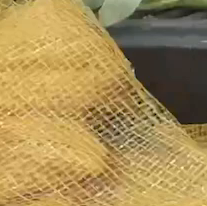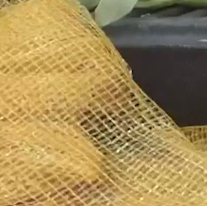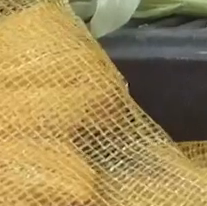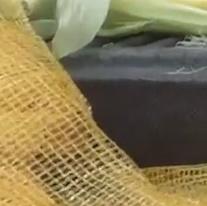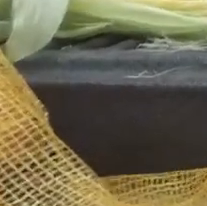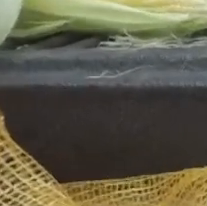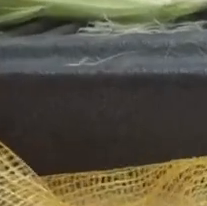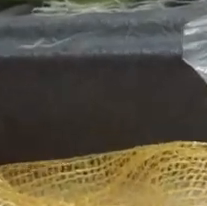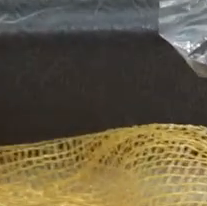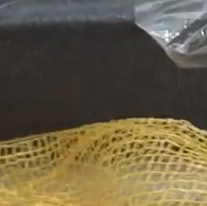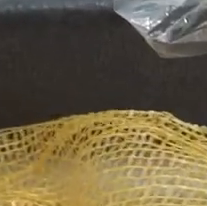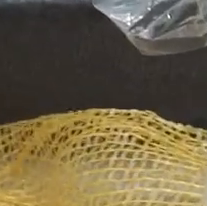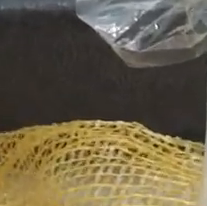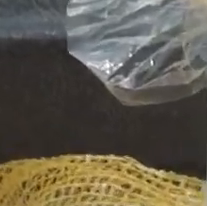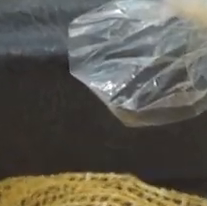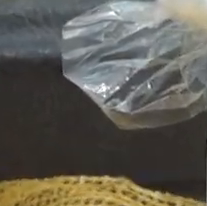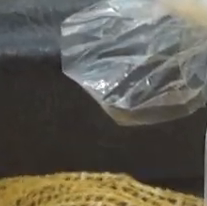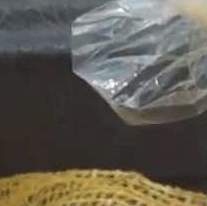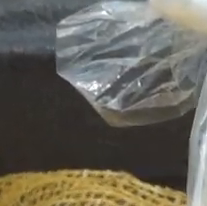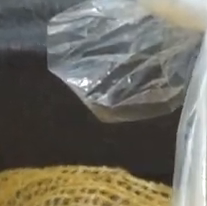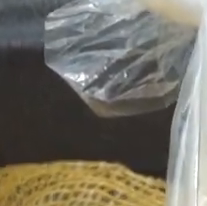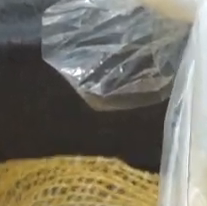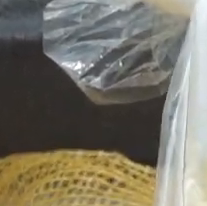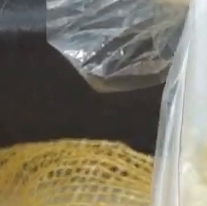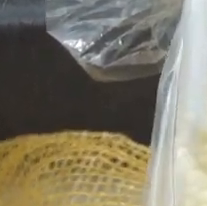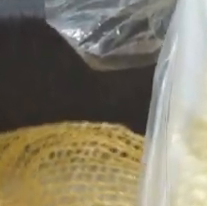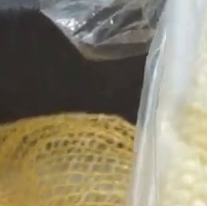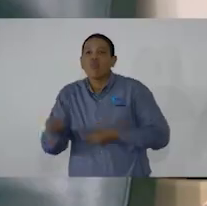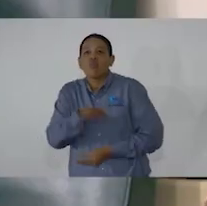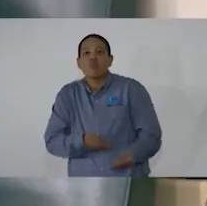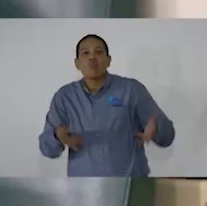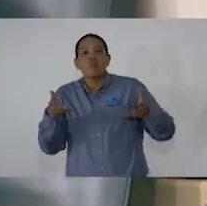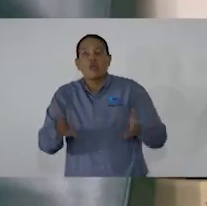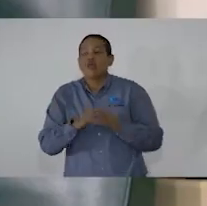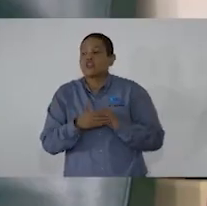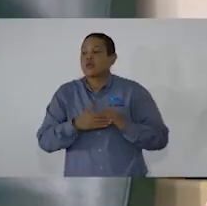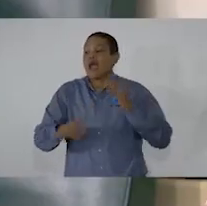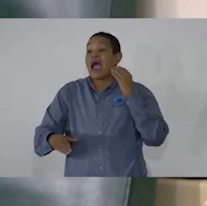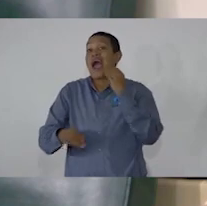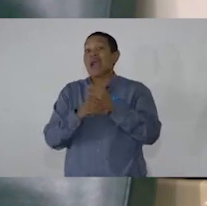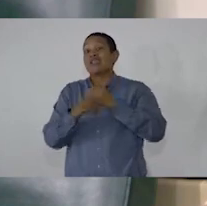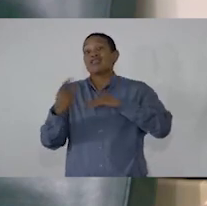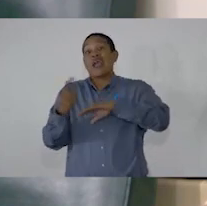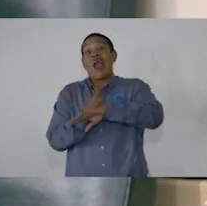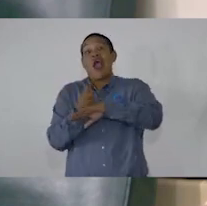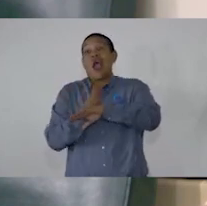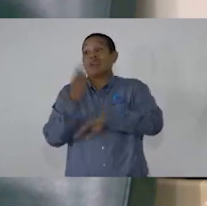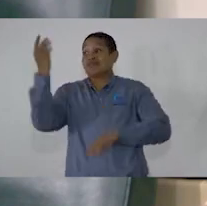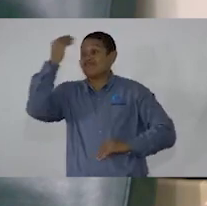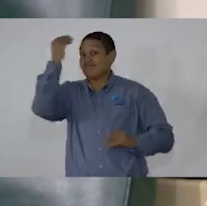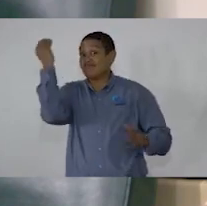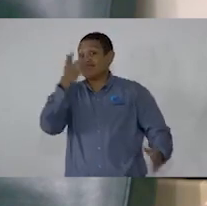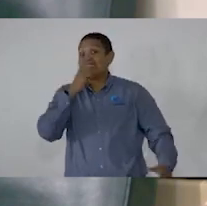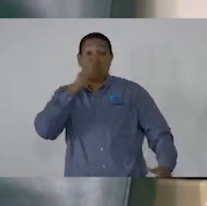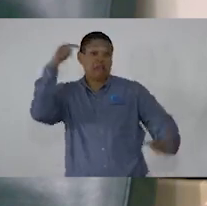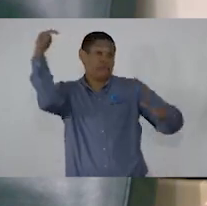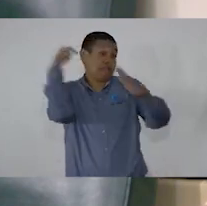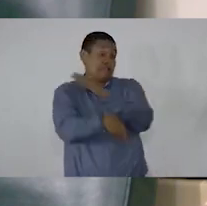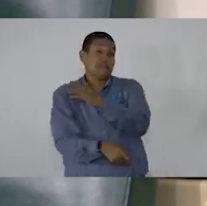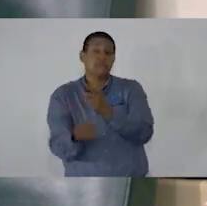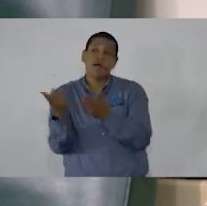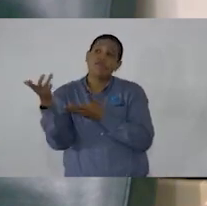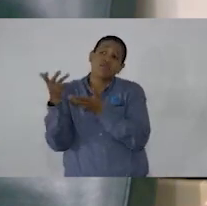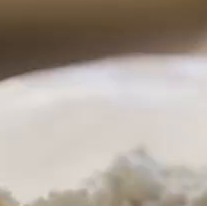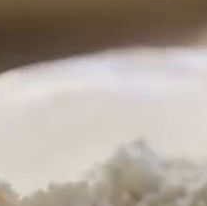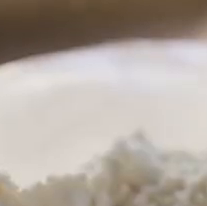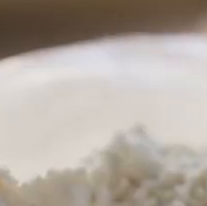companies. Among the areas of focus is corn development. Guyana has confirmed its interest in intensifying bilateral